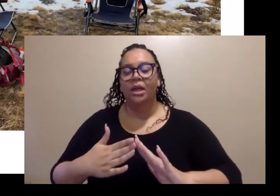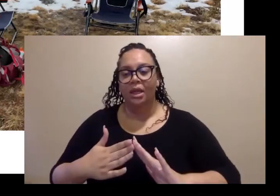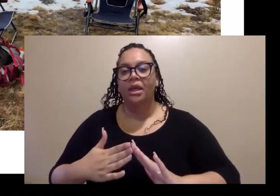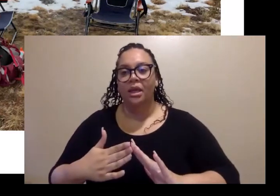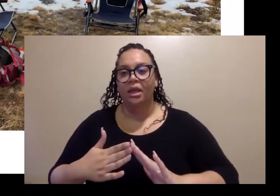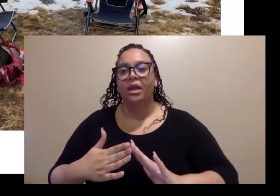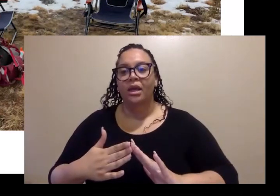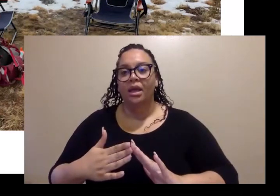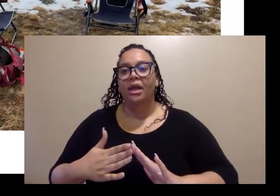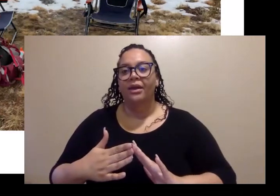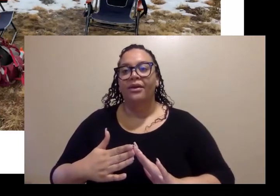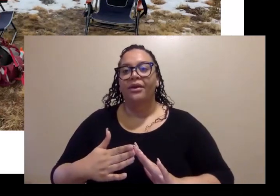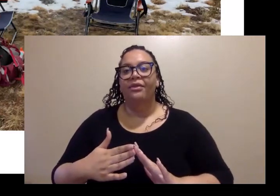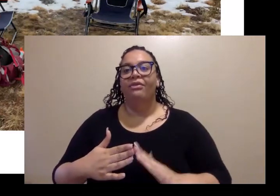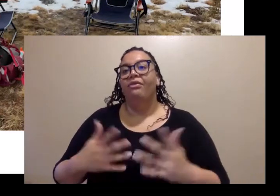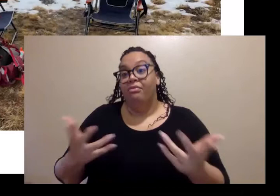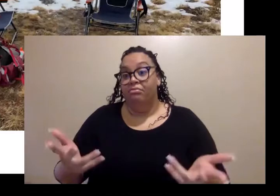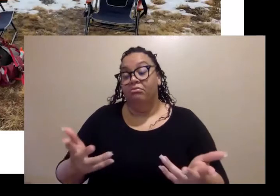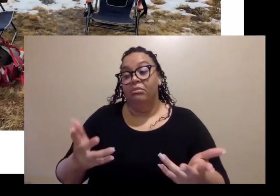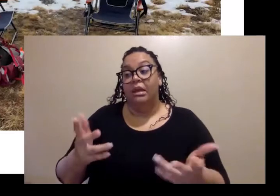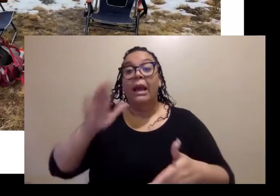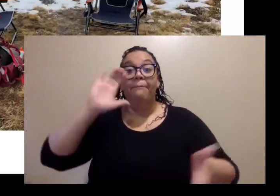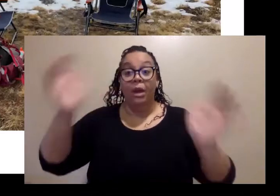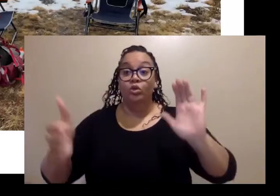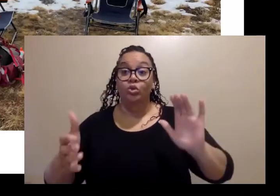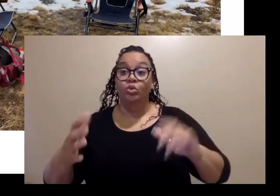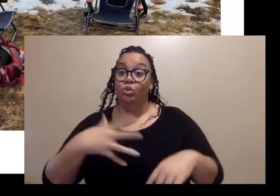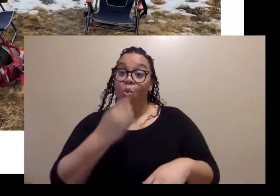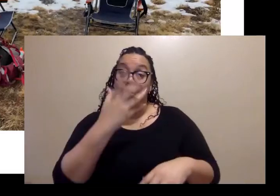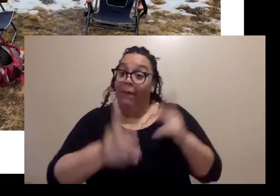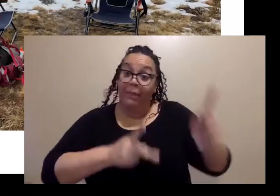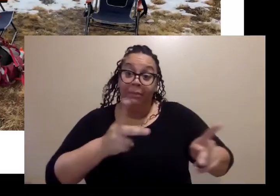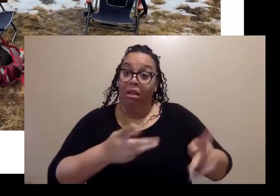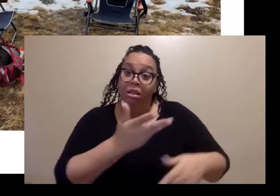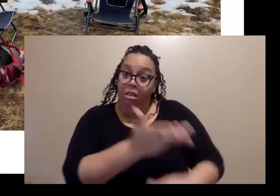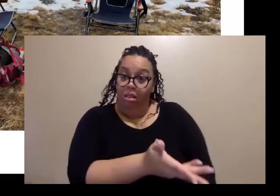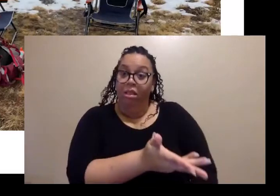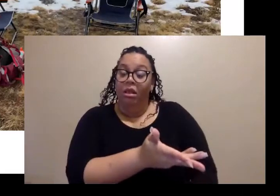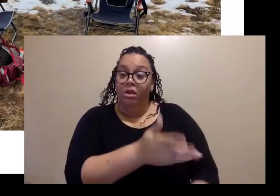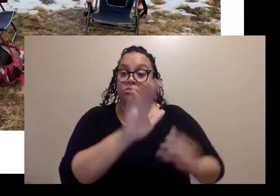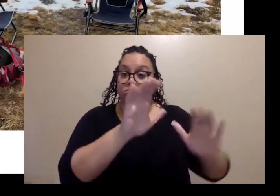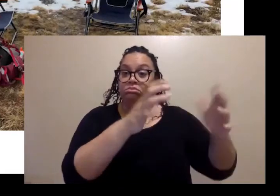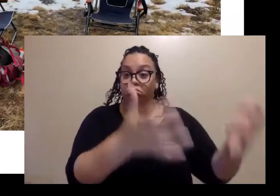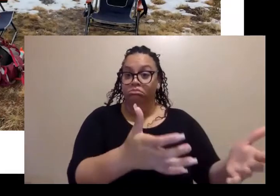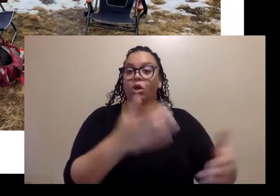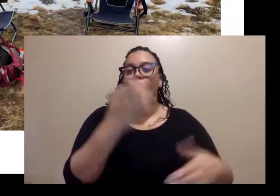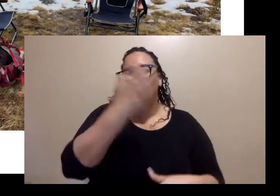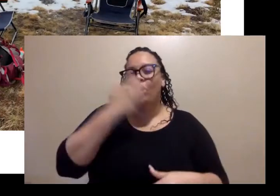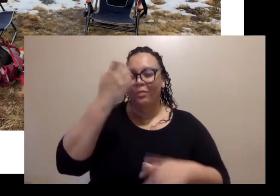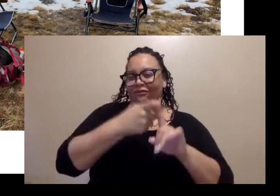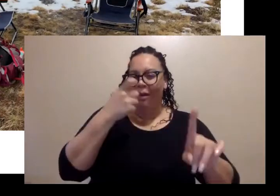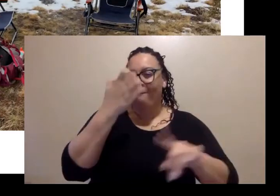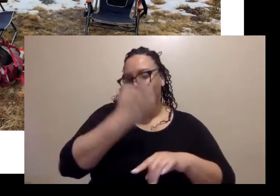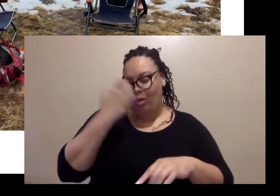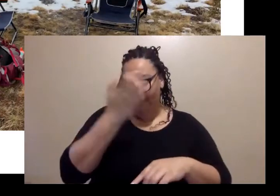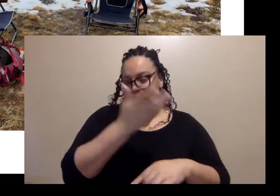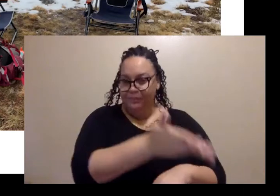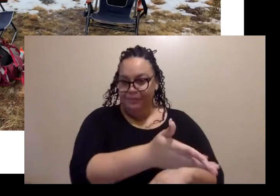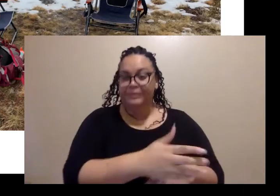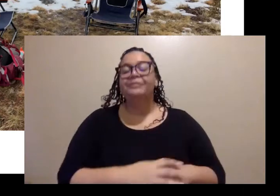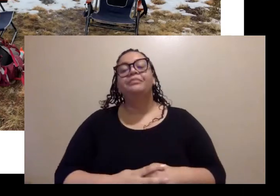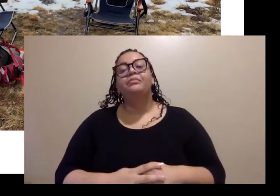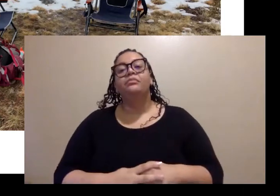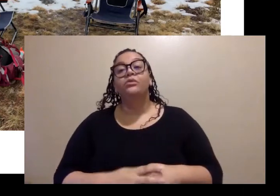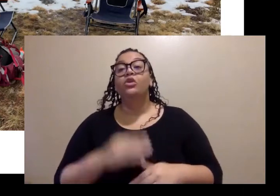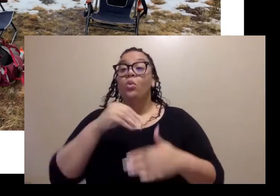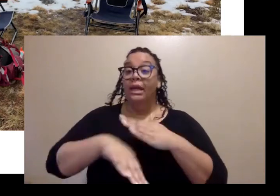predominant culture, which is what you call white culture, right? And so European descent individuals. And so in my work at Wilderness